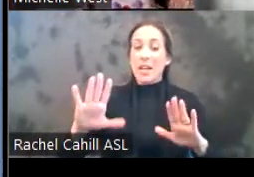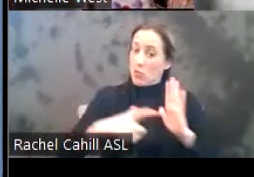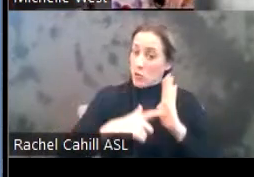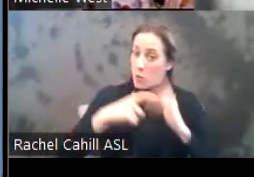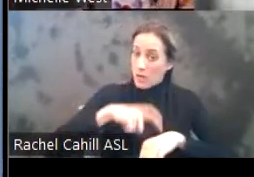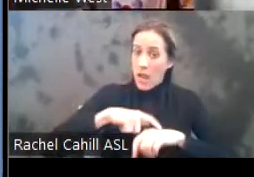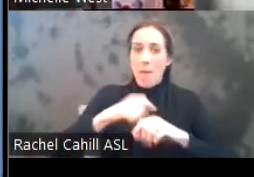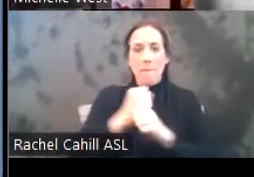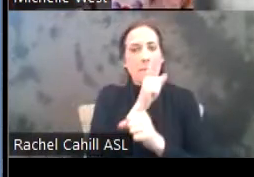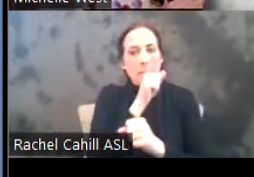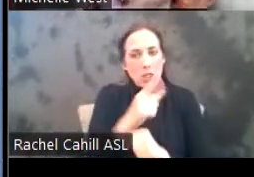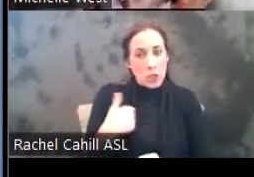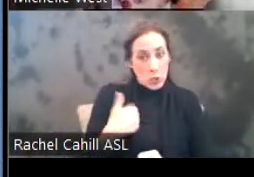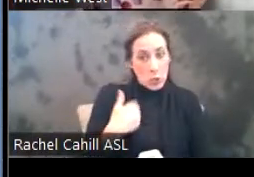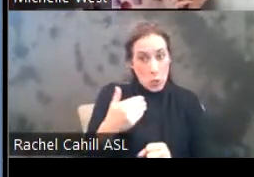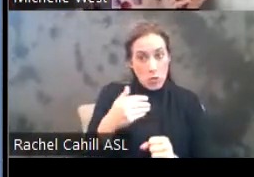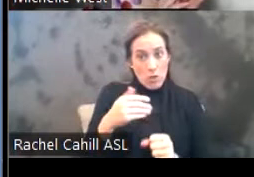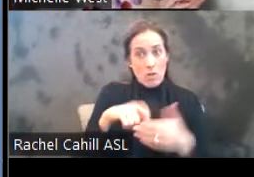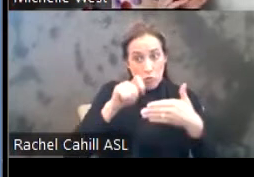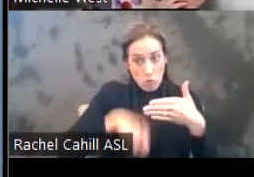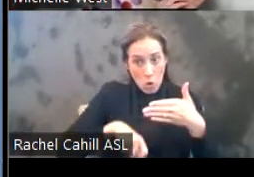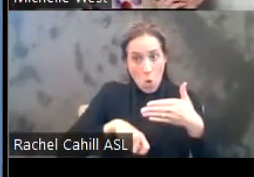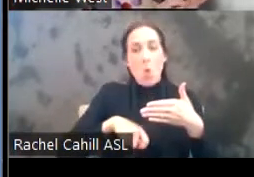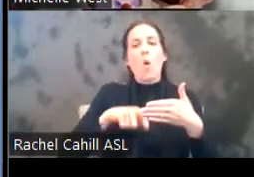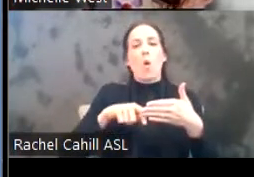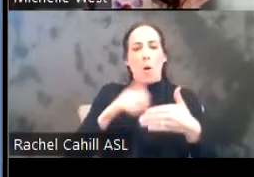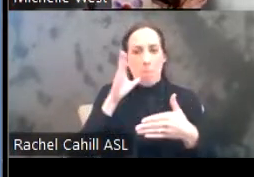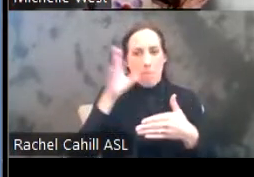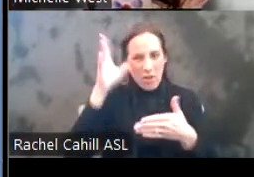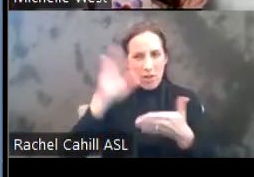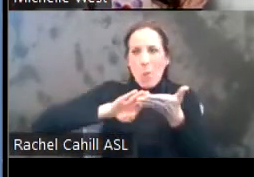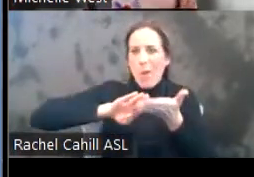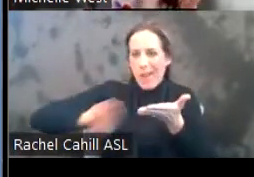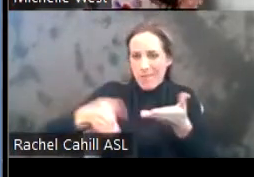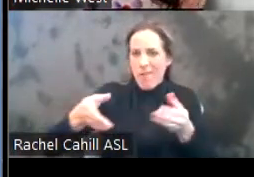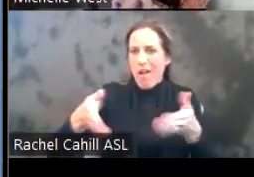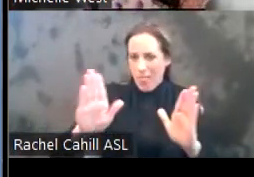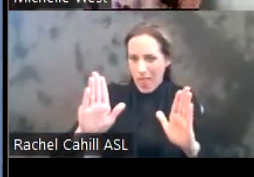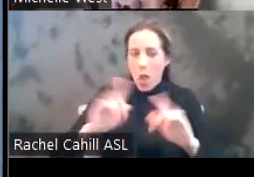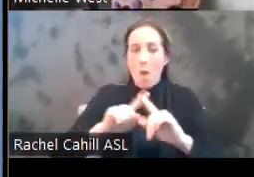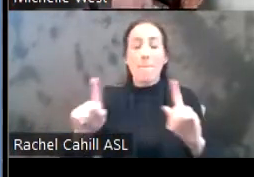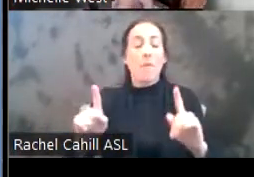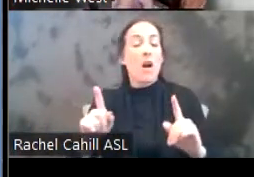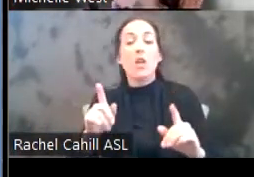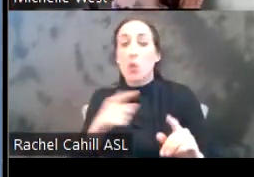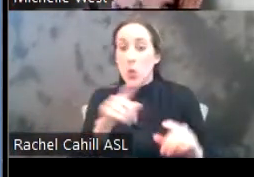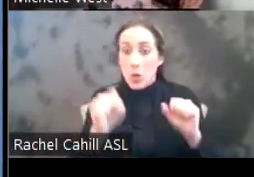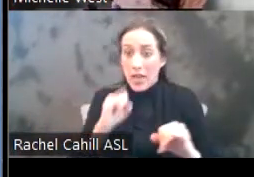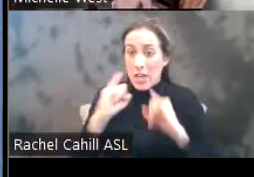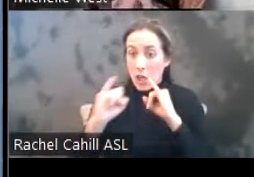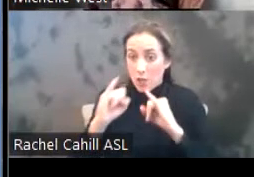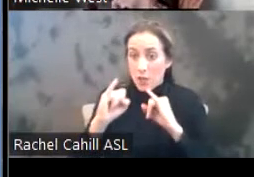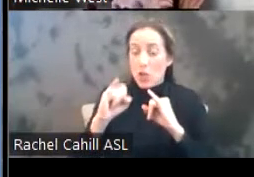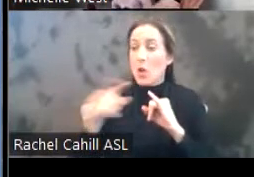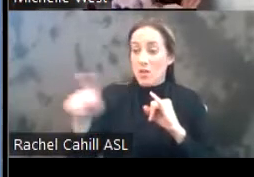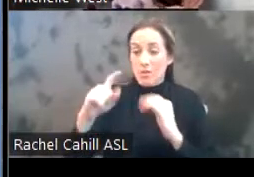waivers, especially with minors, that it's okay to tell their story, but you interview them, you write the story, you post it on